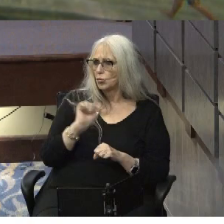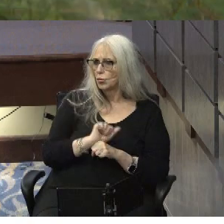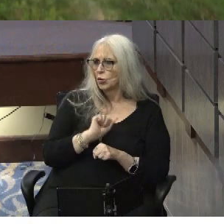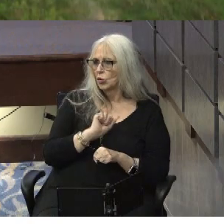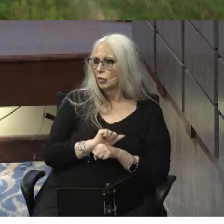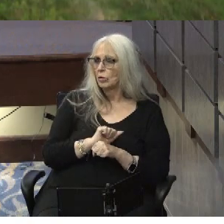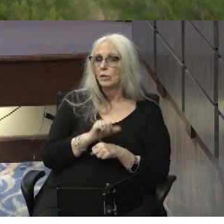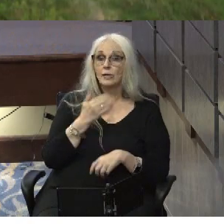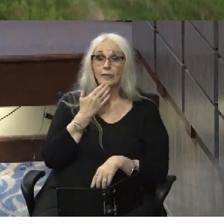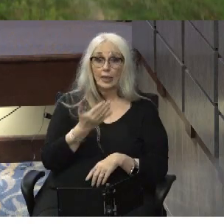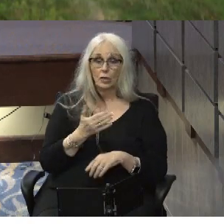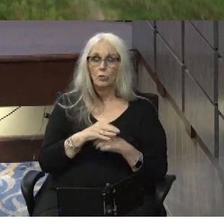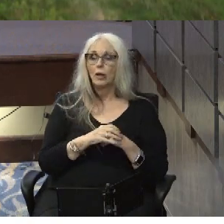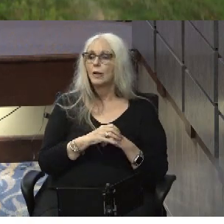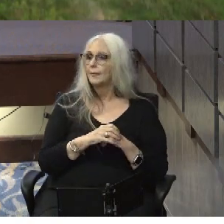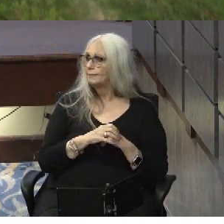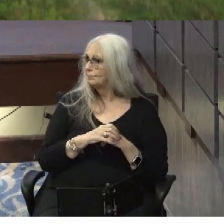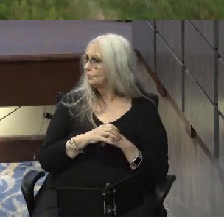Okay, thanks.